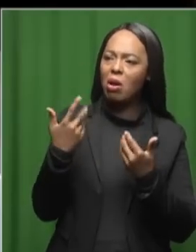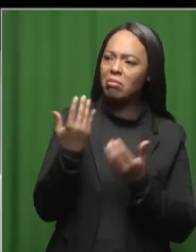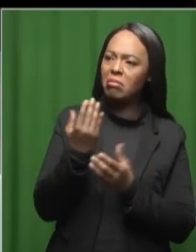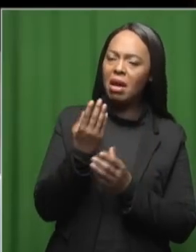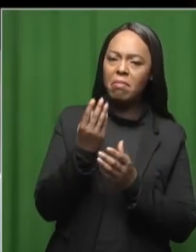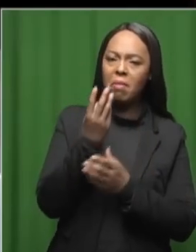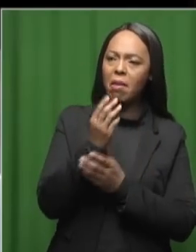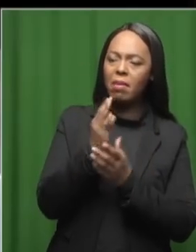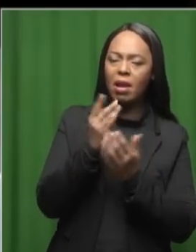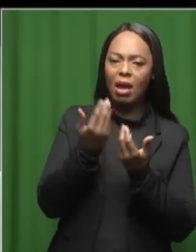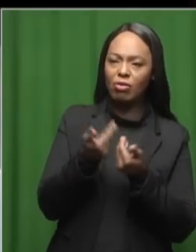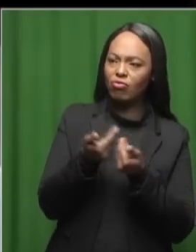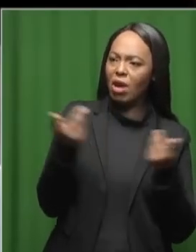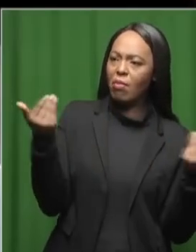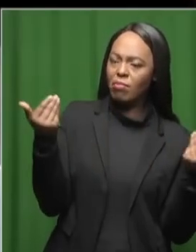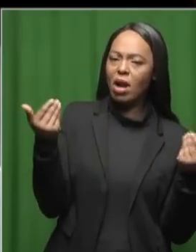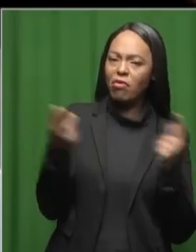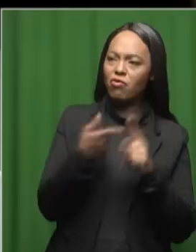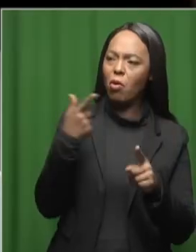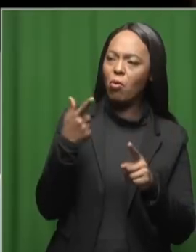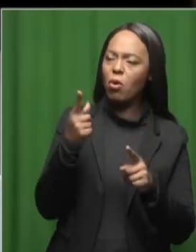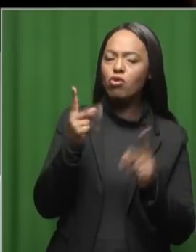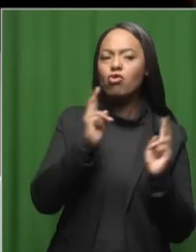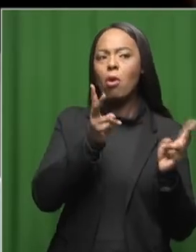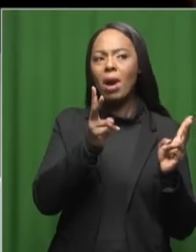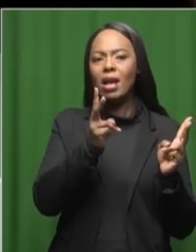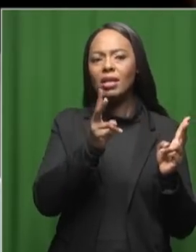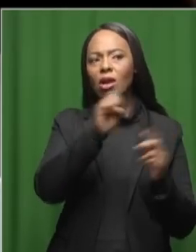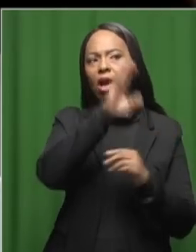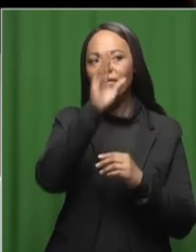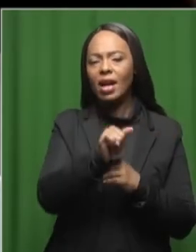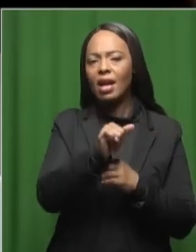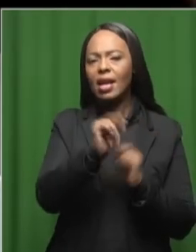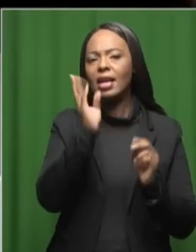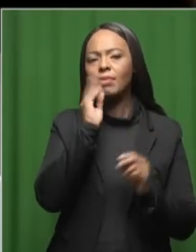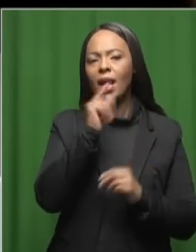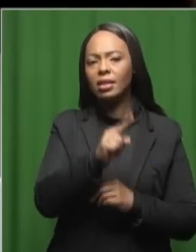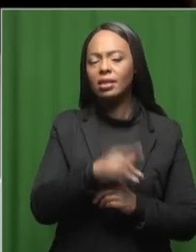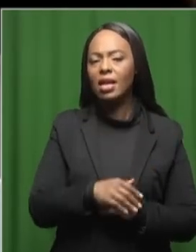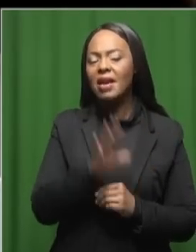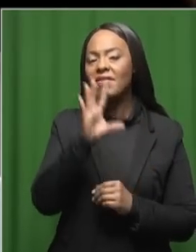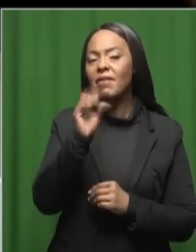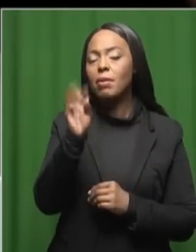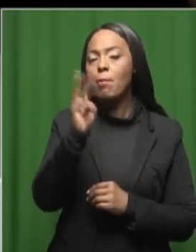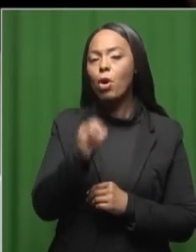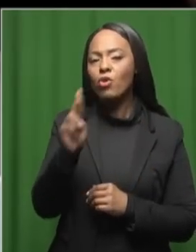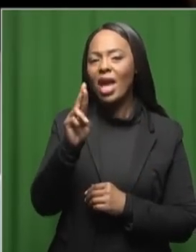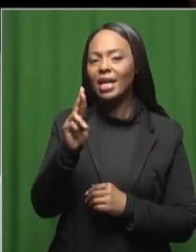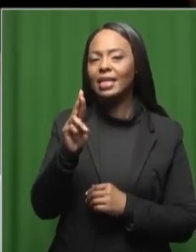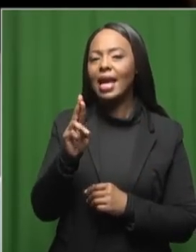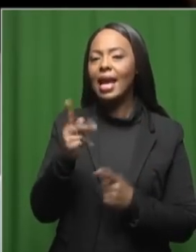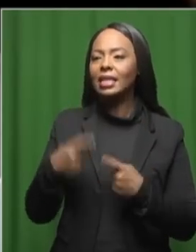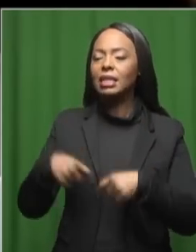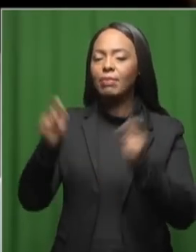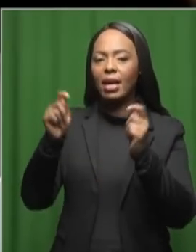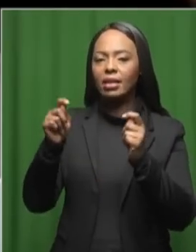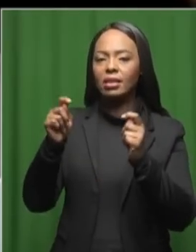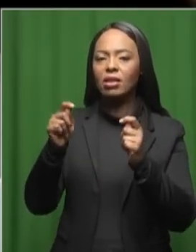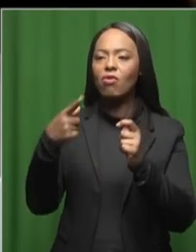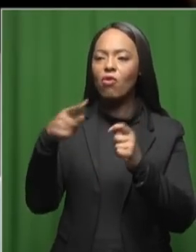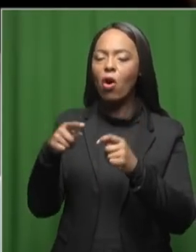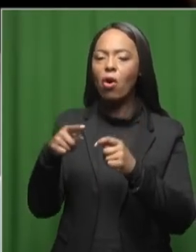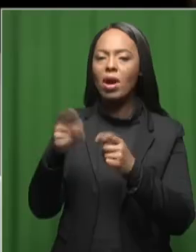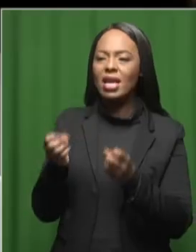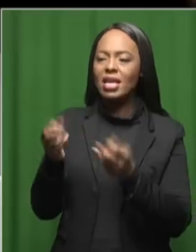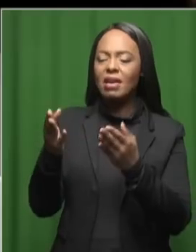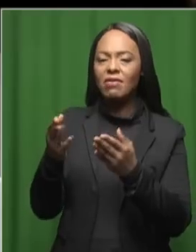from what the normal South African experience is. Load shedding, for instance, 50 million rand spent on protecting ministers from load shedding, while the